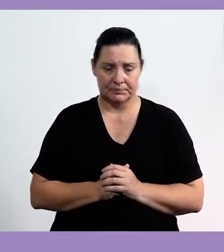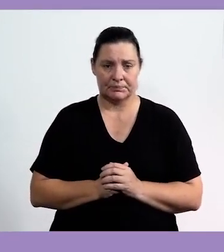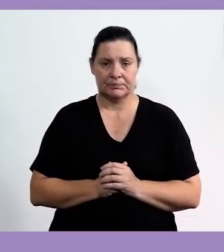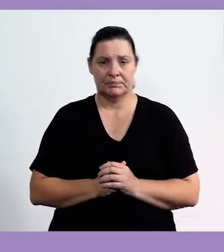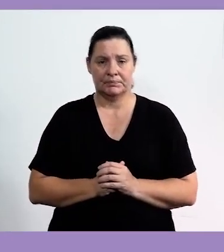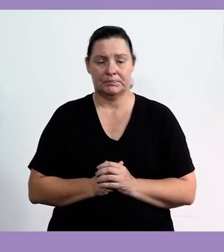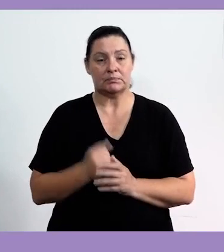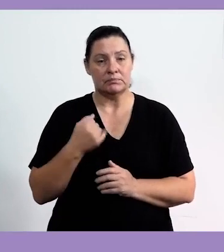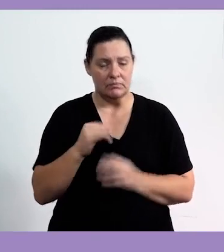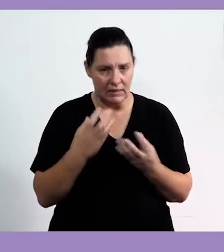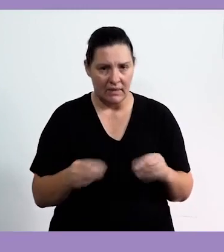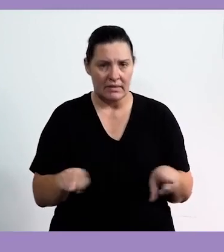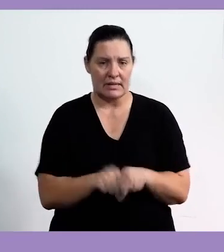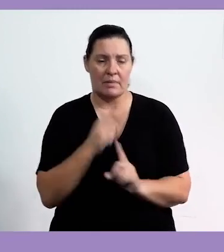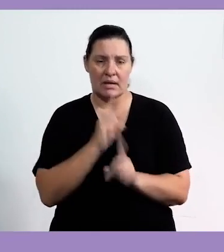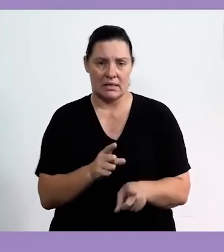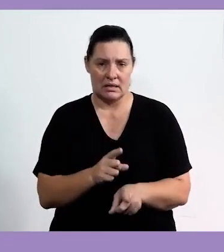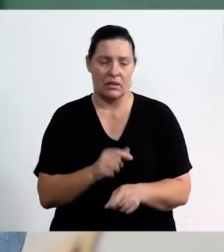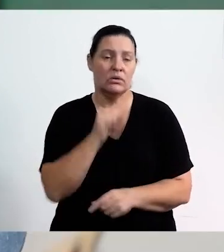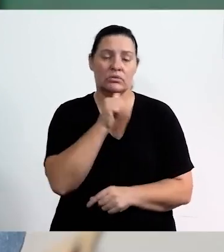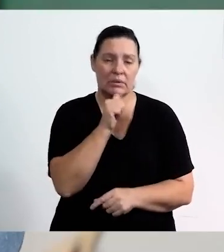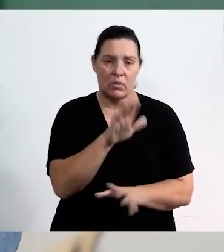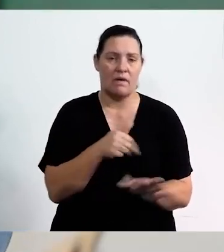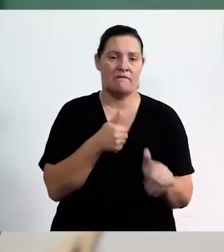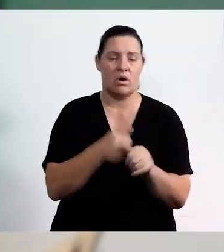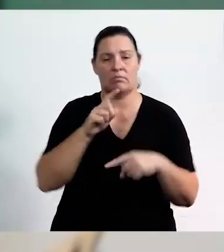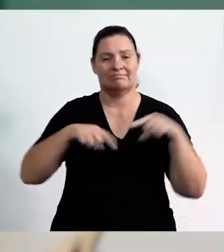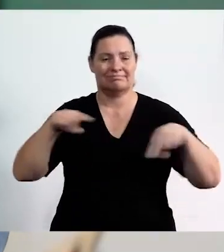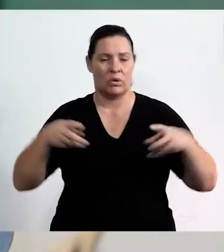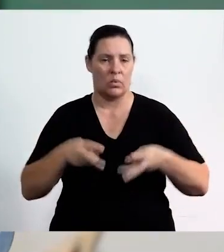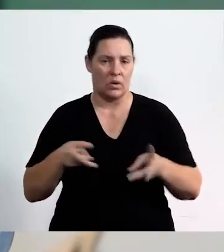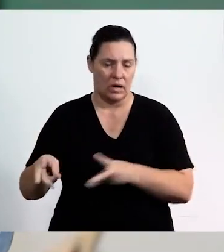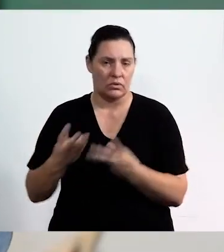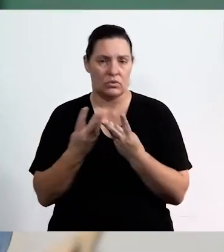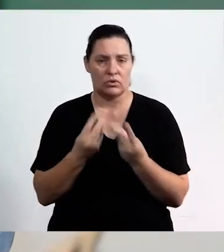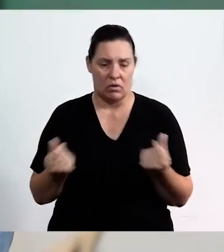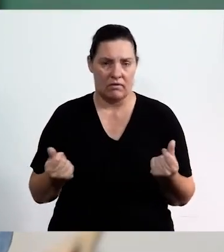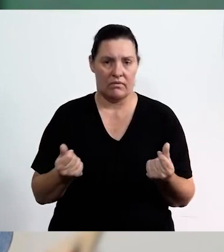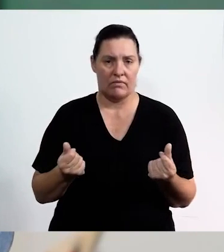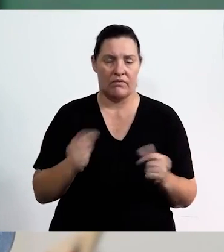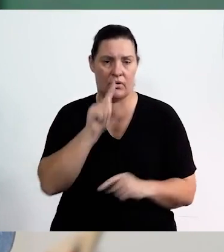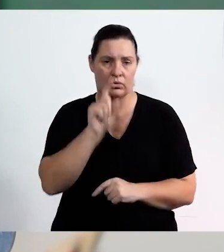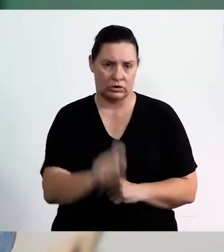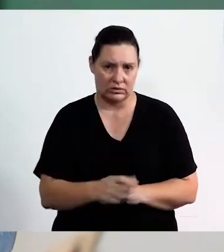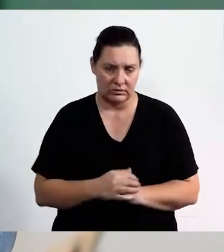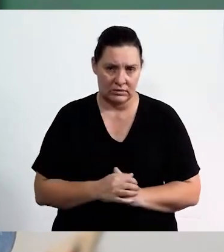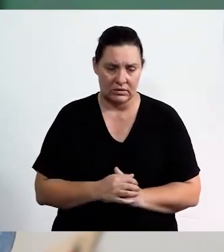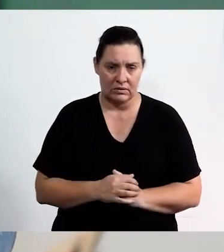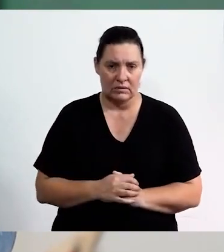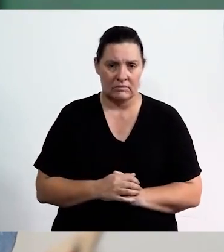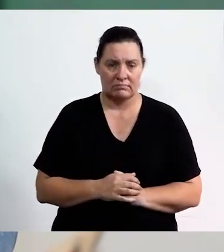exponent 10. We still have the same answer, even though we follow different methods to solving our